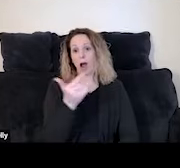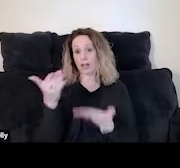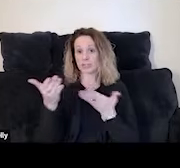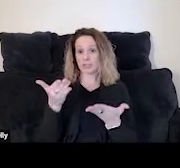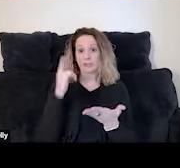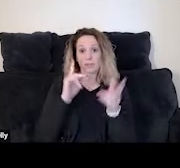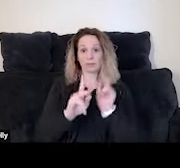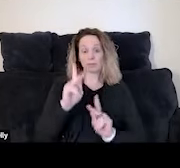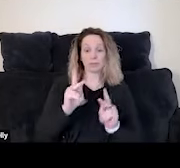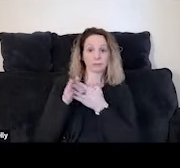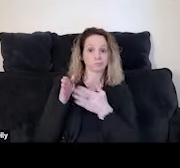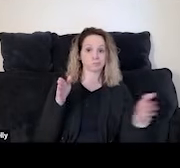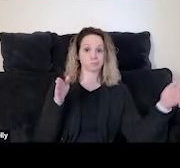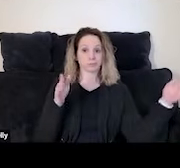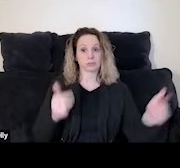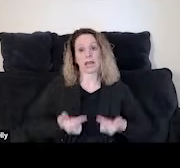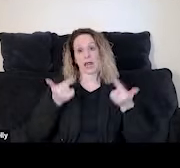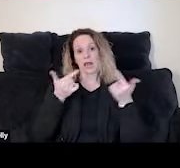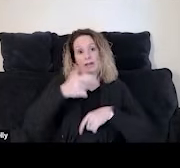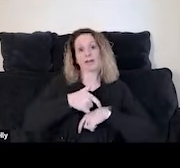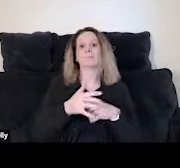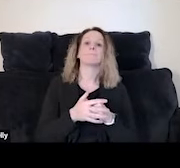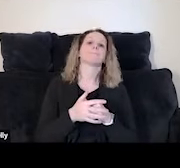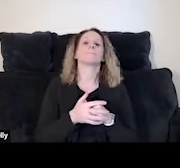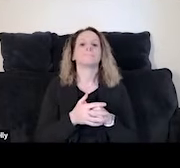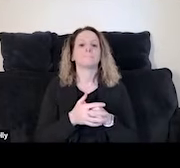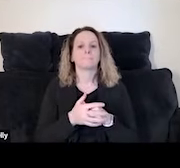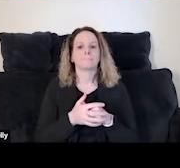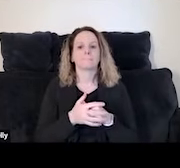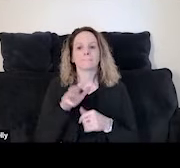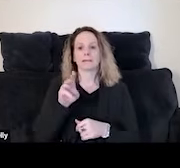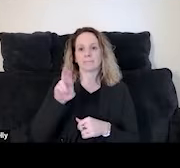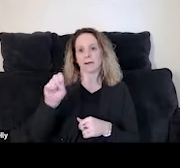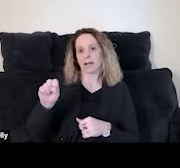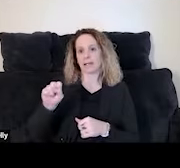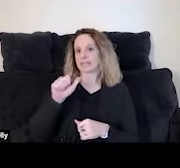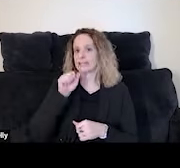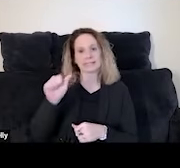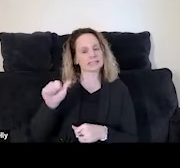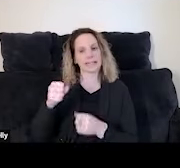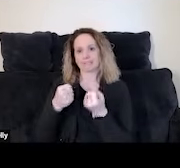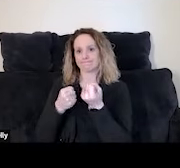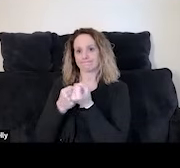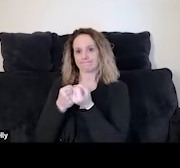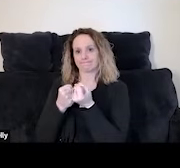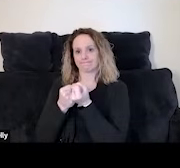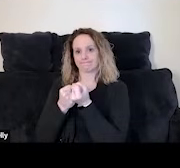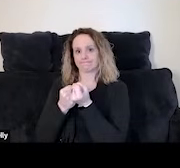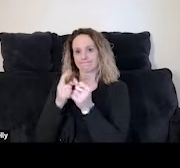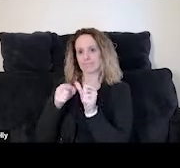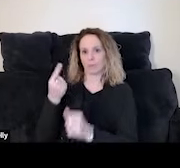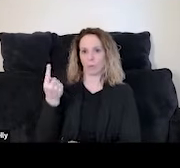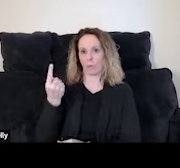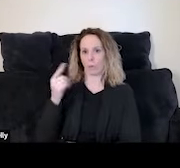for people across the lifespan. And that MRSS is not being stood up as the one